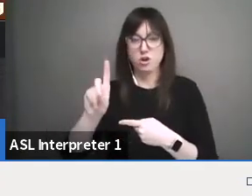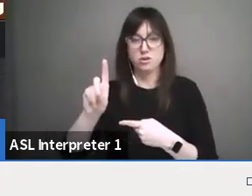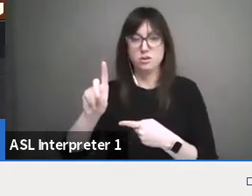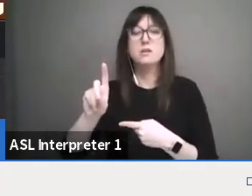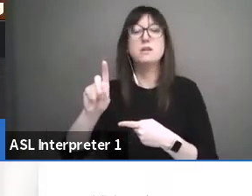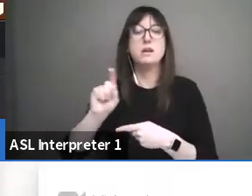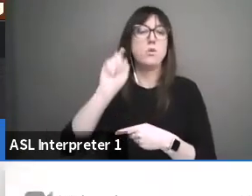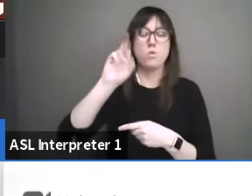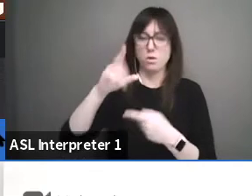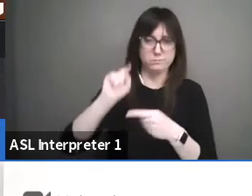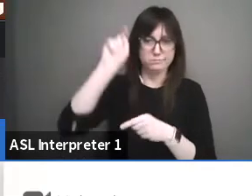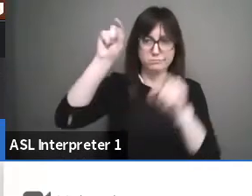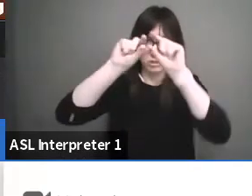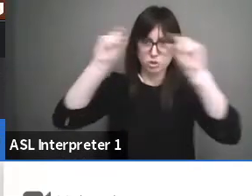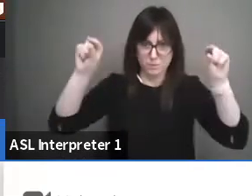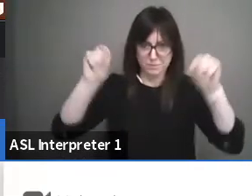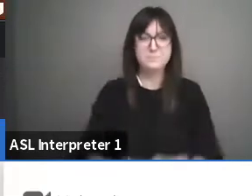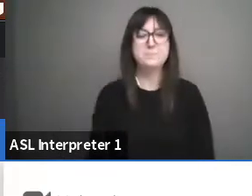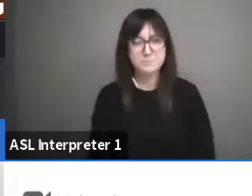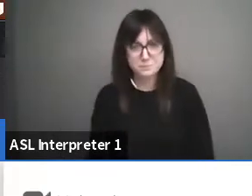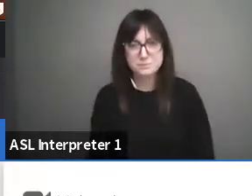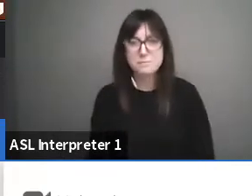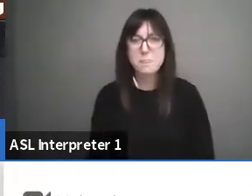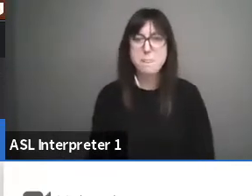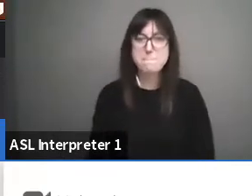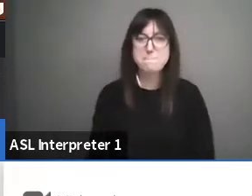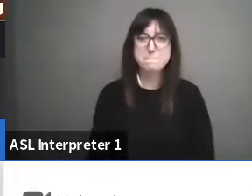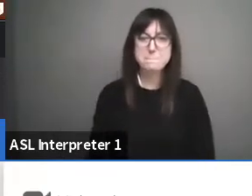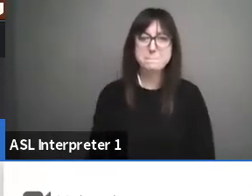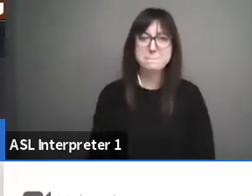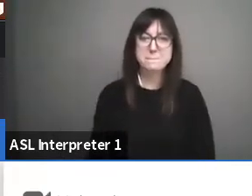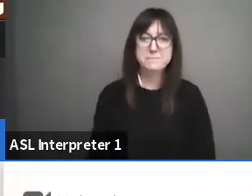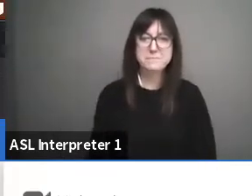Desktop. When we select the Vidyard button,